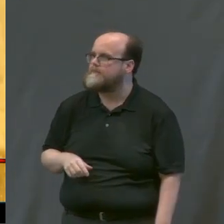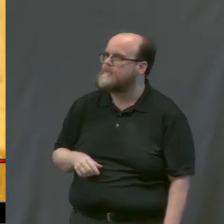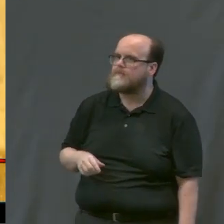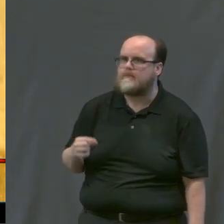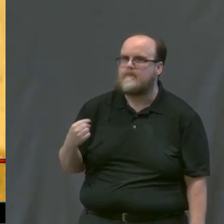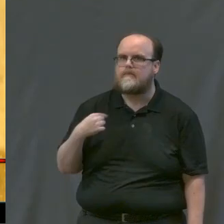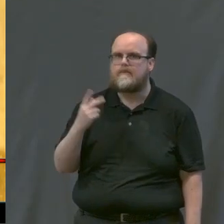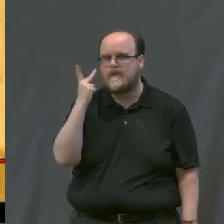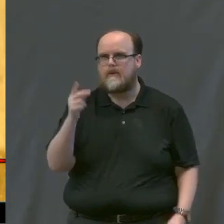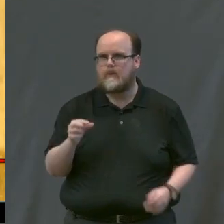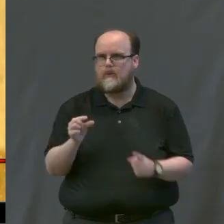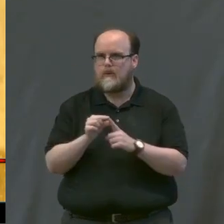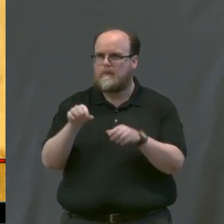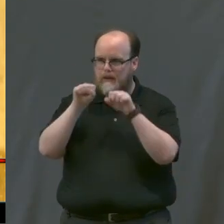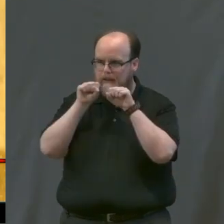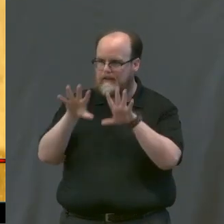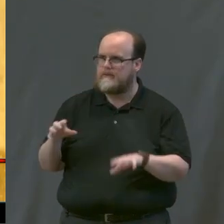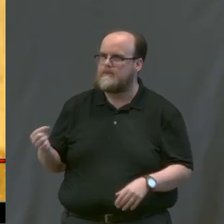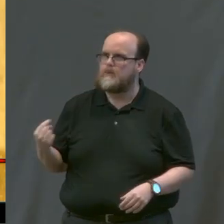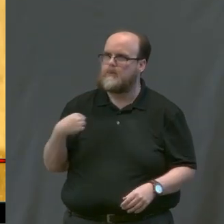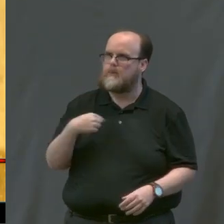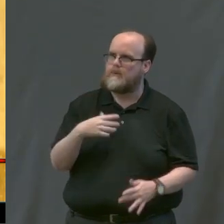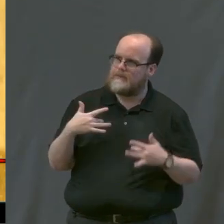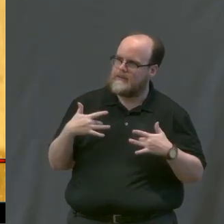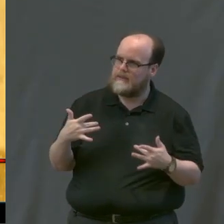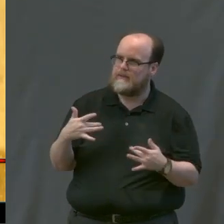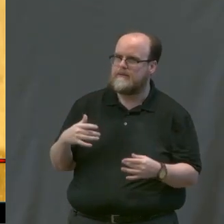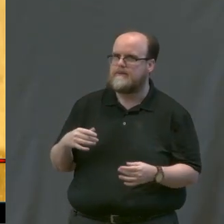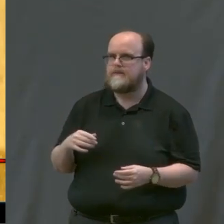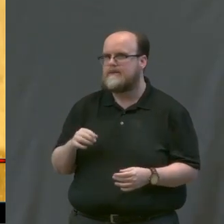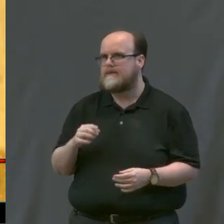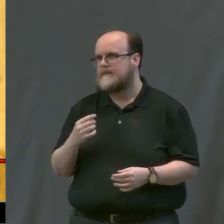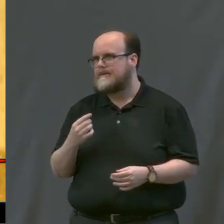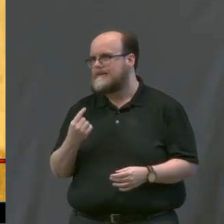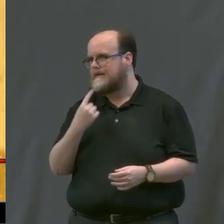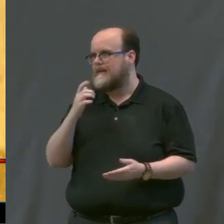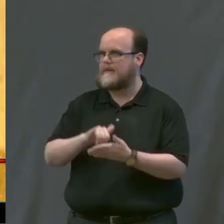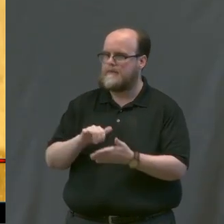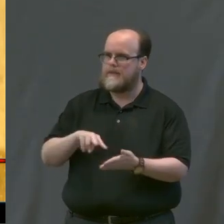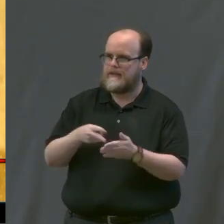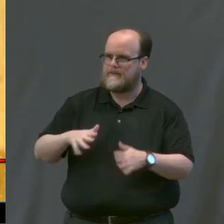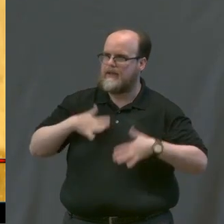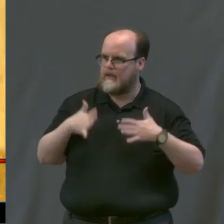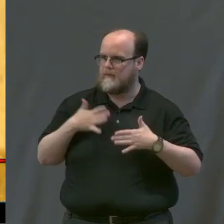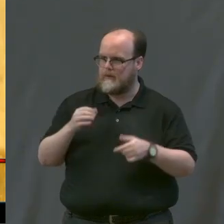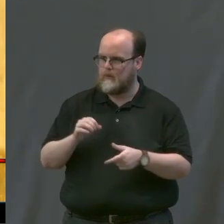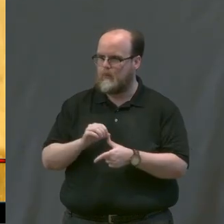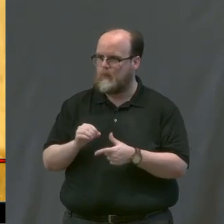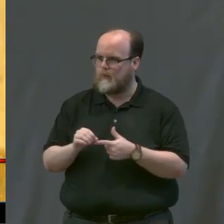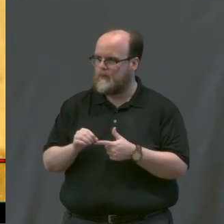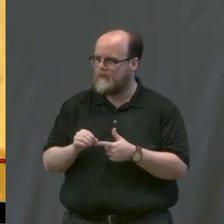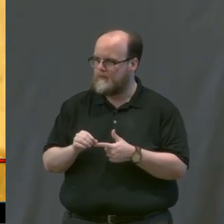We look at the word blessed, and we usually translate it happy. Happy